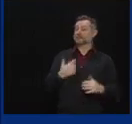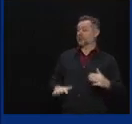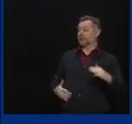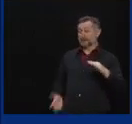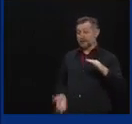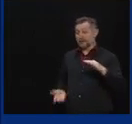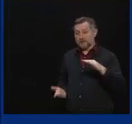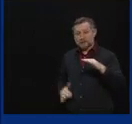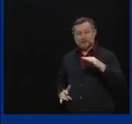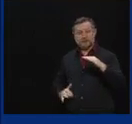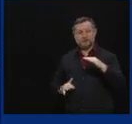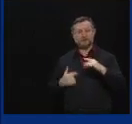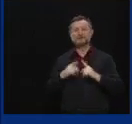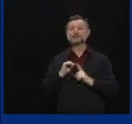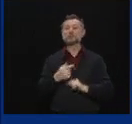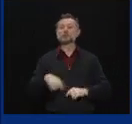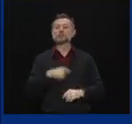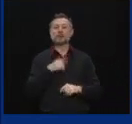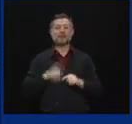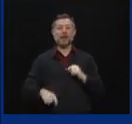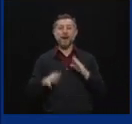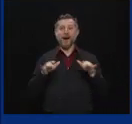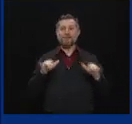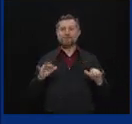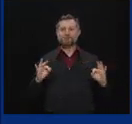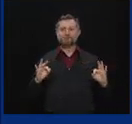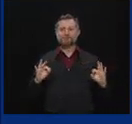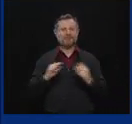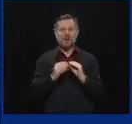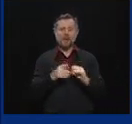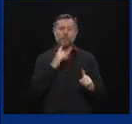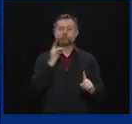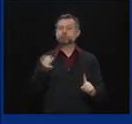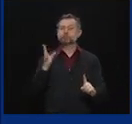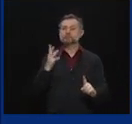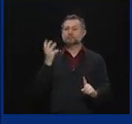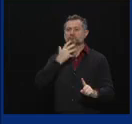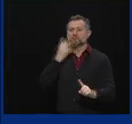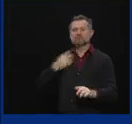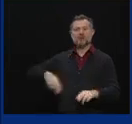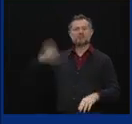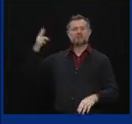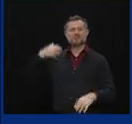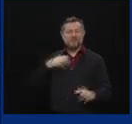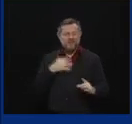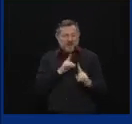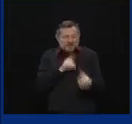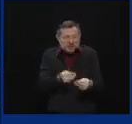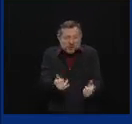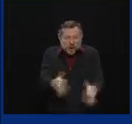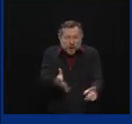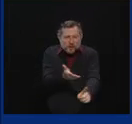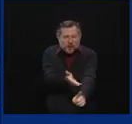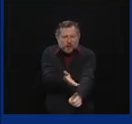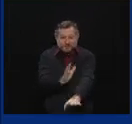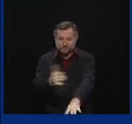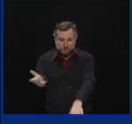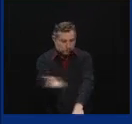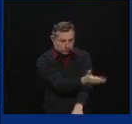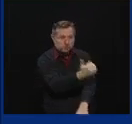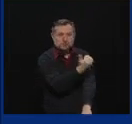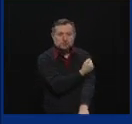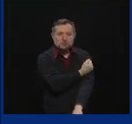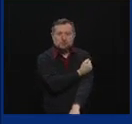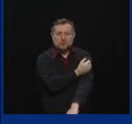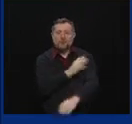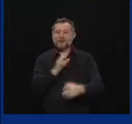that is untenable. The numbers are far too high. We have the answers. We have to get people vaccinated, get people the boosters, and